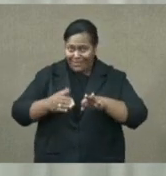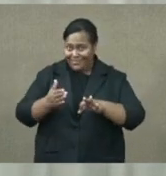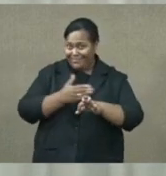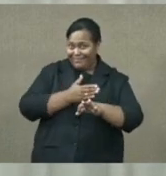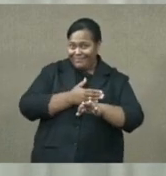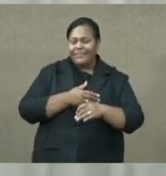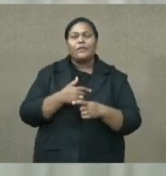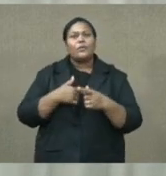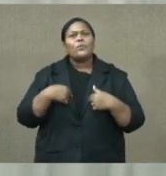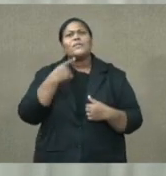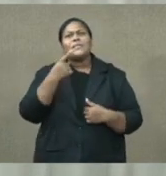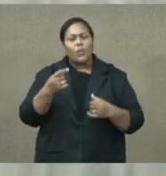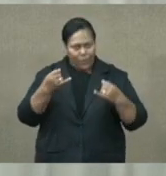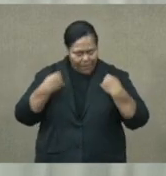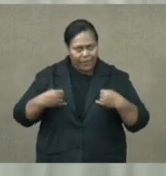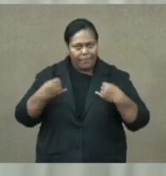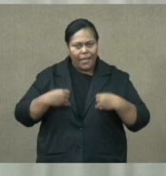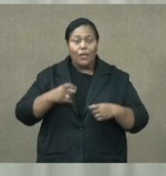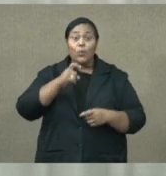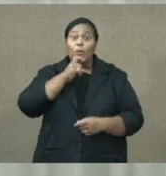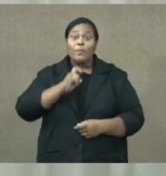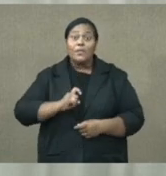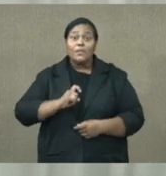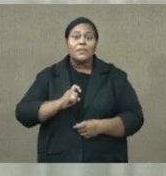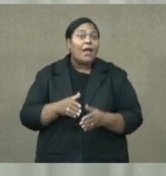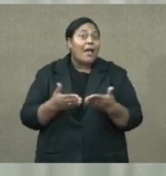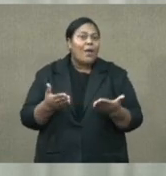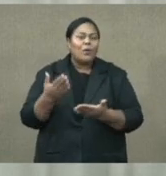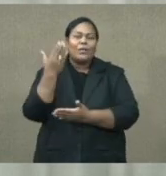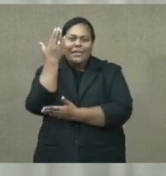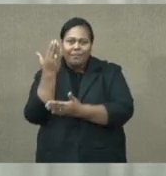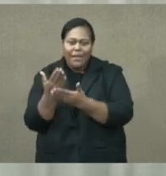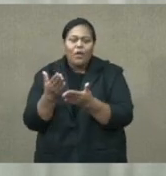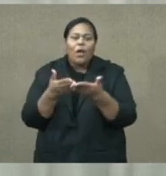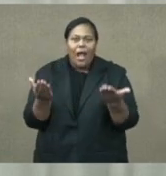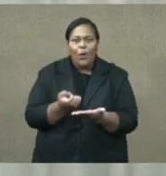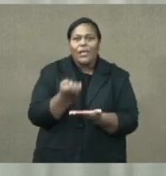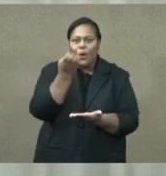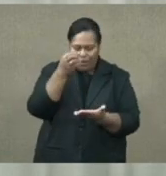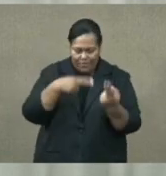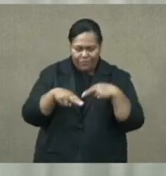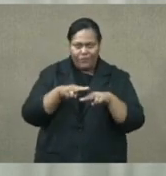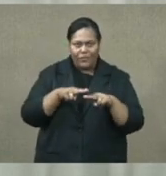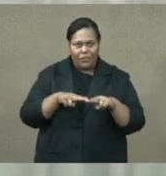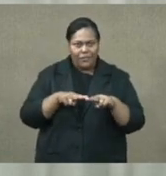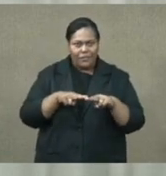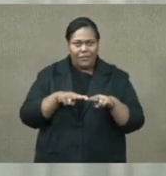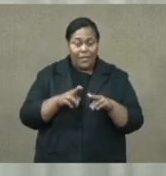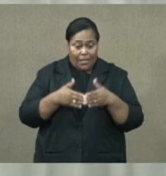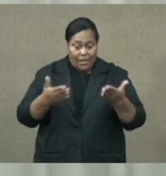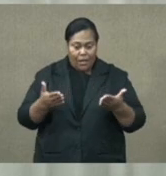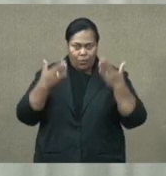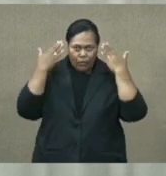implementation of certain promises would be dependent on the true state of Fiji's economy. We are now focused on